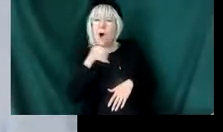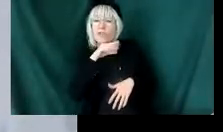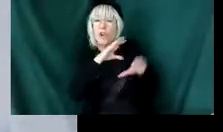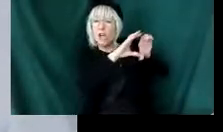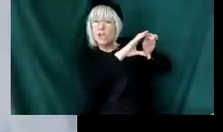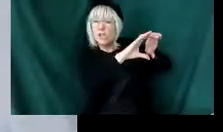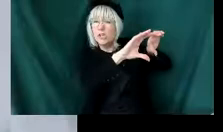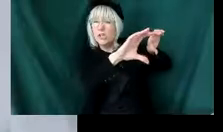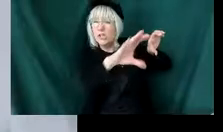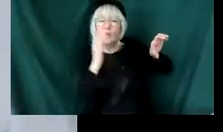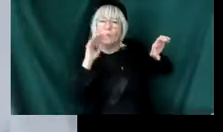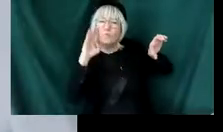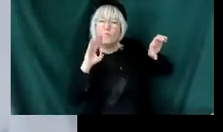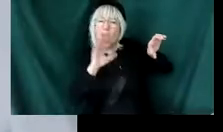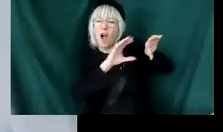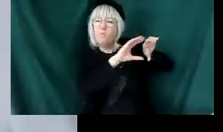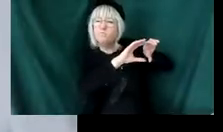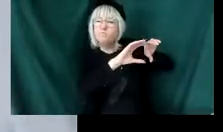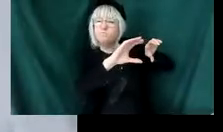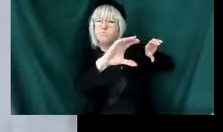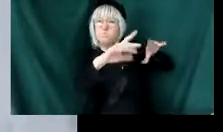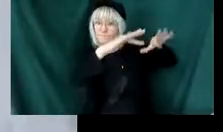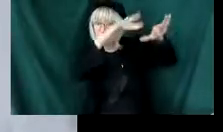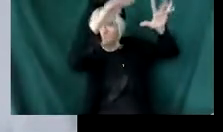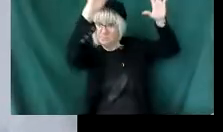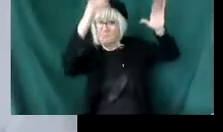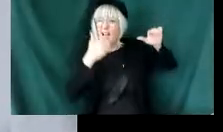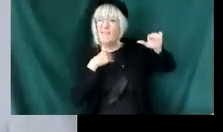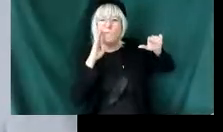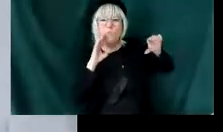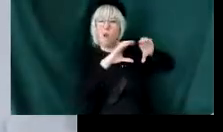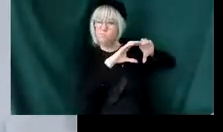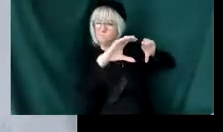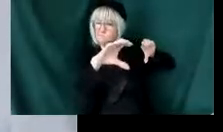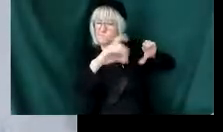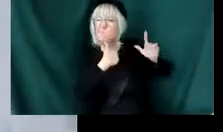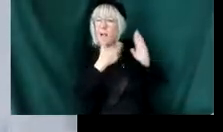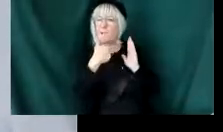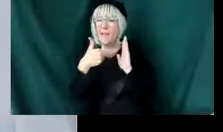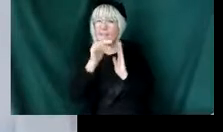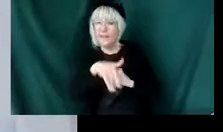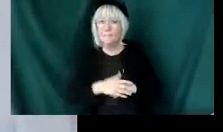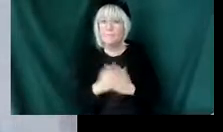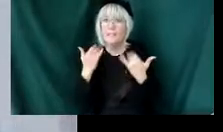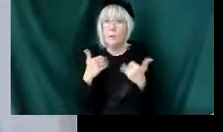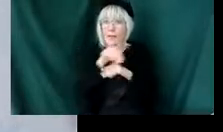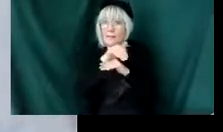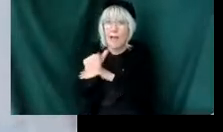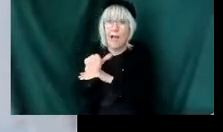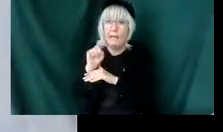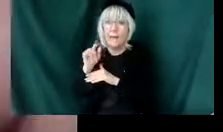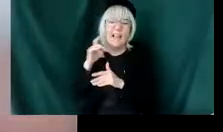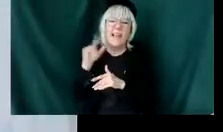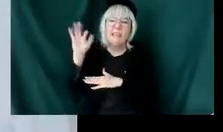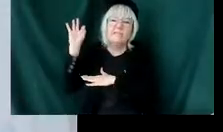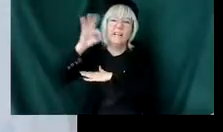because we always have brown gunk at the bottom. So here I'm going up into my night sky. This is like a